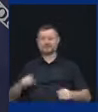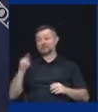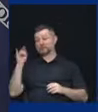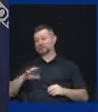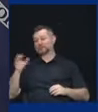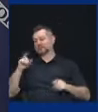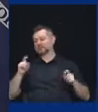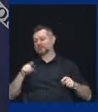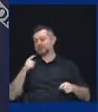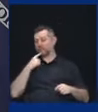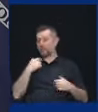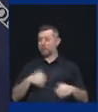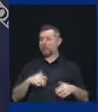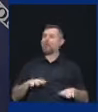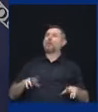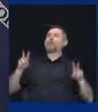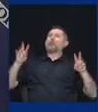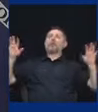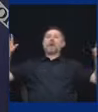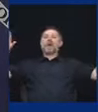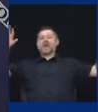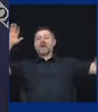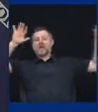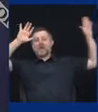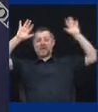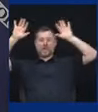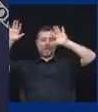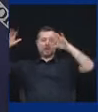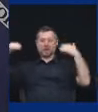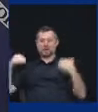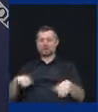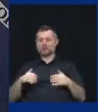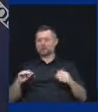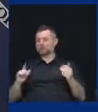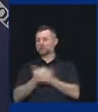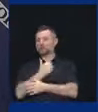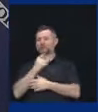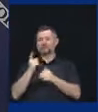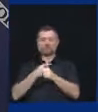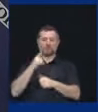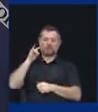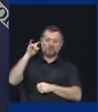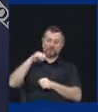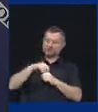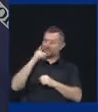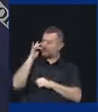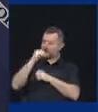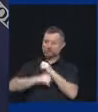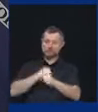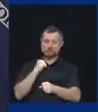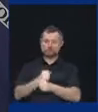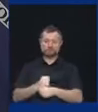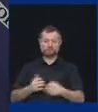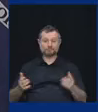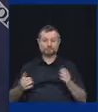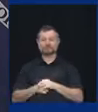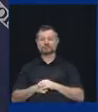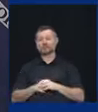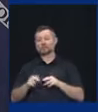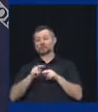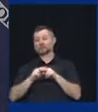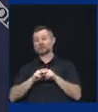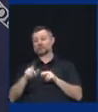wow, can you believe this? We're going to have the first new airport in 25 years at LaGuardia, and then JFK, and then a train from LaGuardia